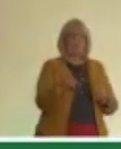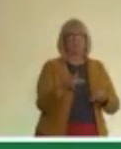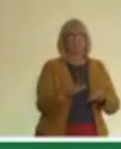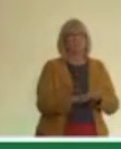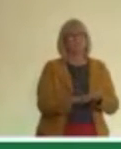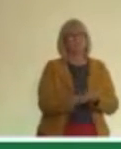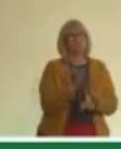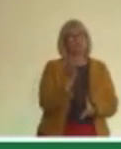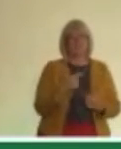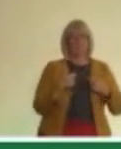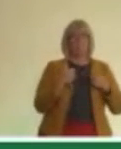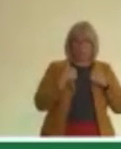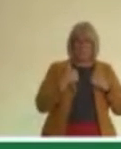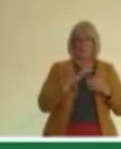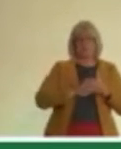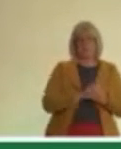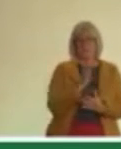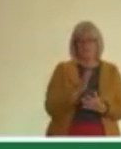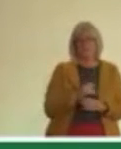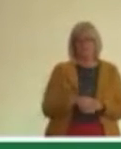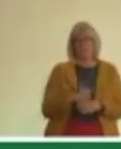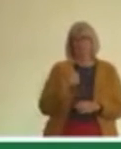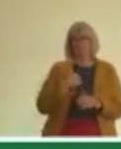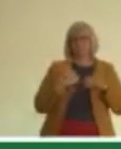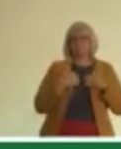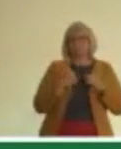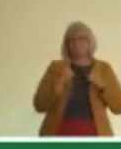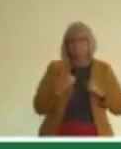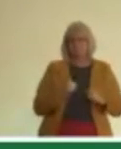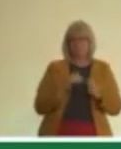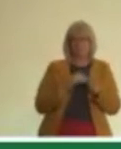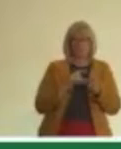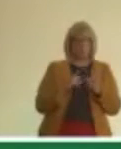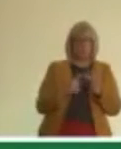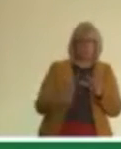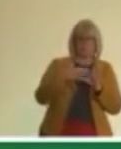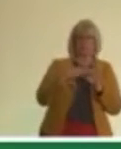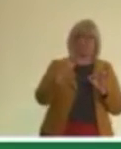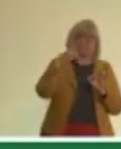absolutely delighted. I can't wait for Zoe to join us on the London Assembly. Let's get Zoe elected!